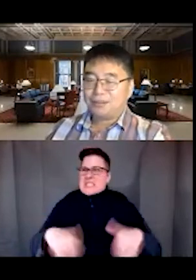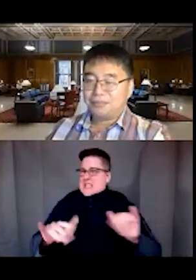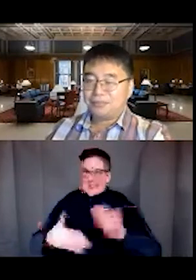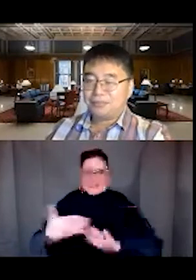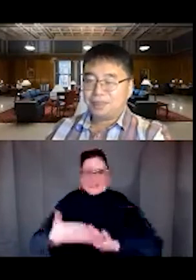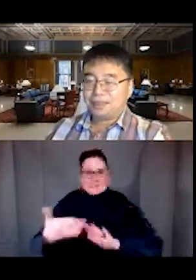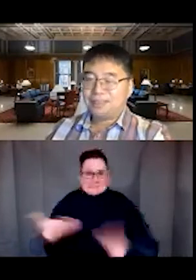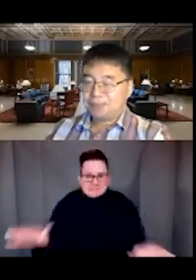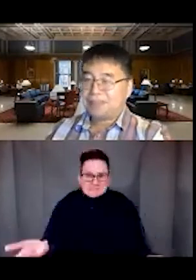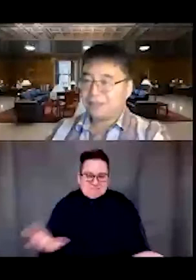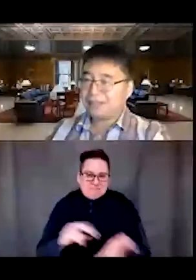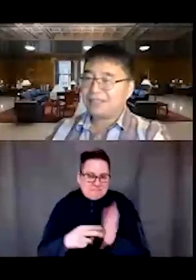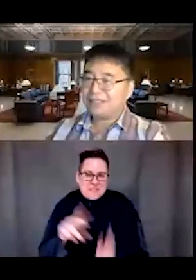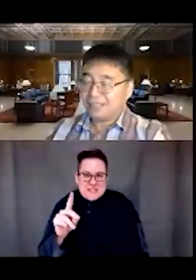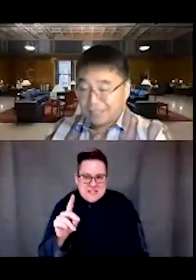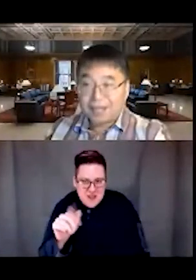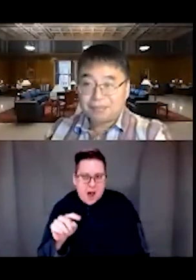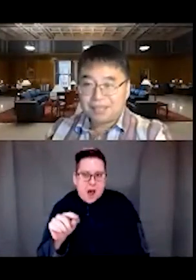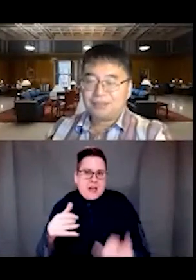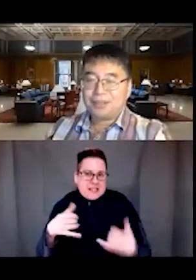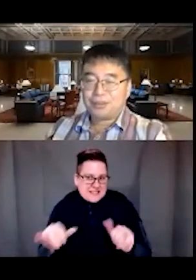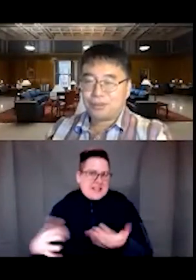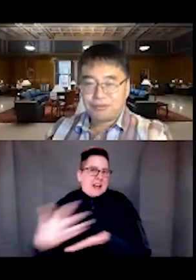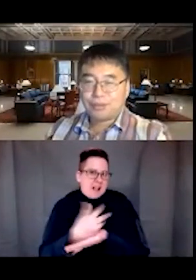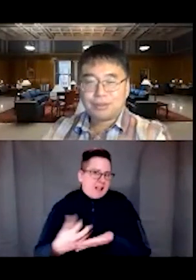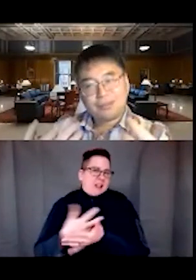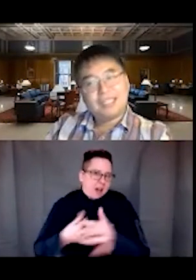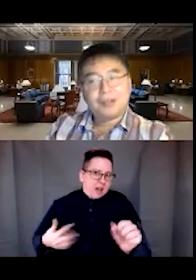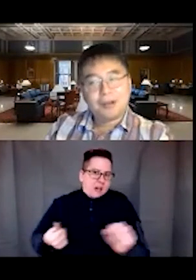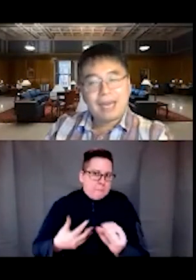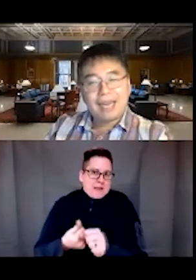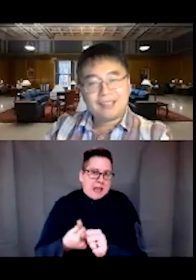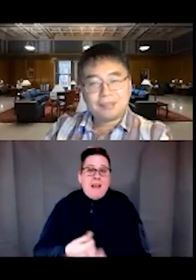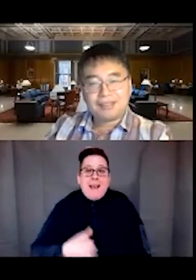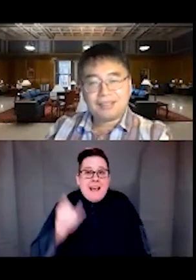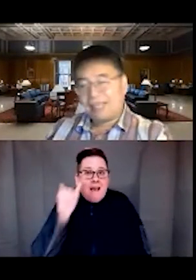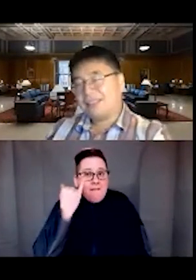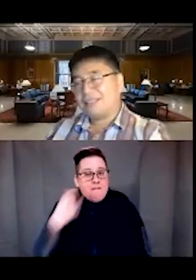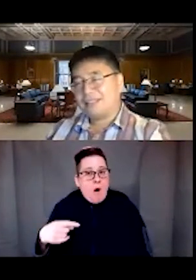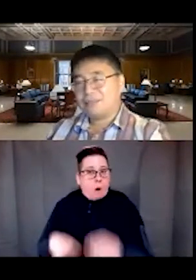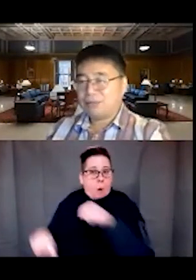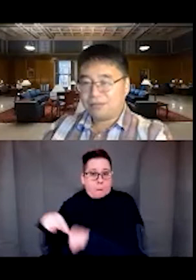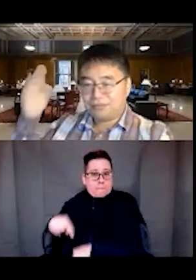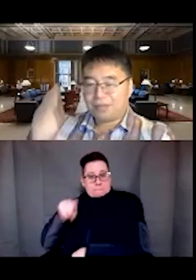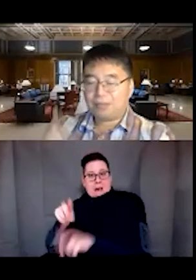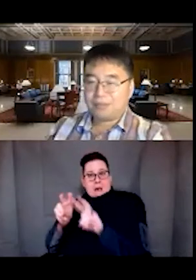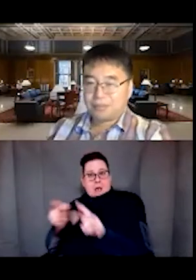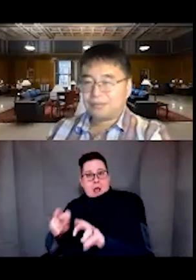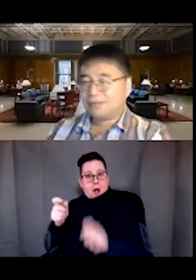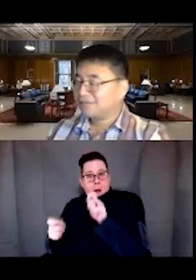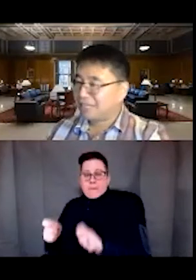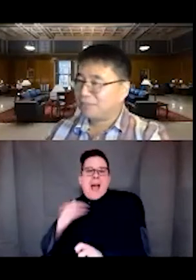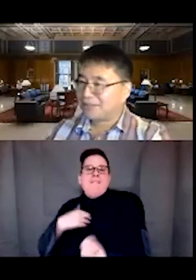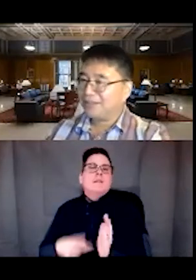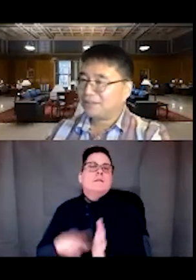so the data is still getting updated, right? So if we were to go back and update this analysis, we would have double the number